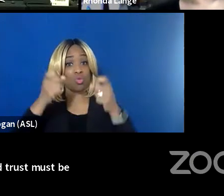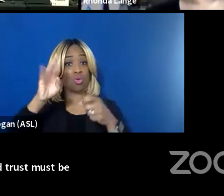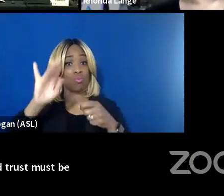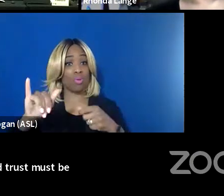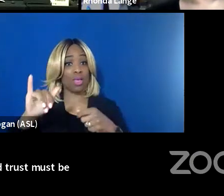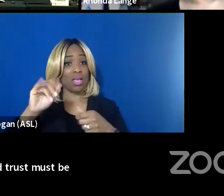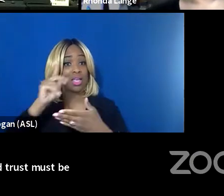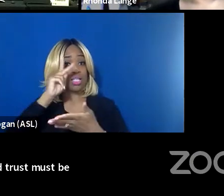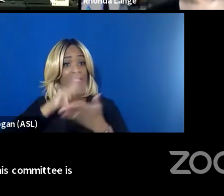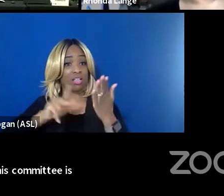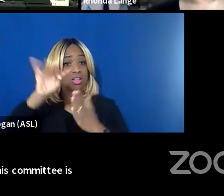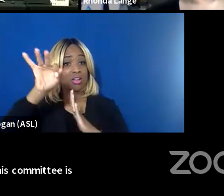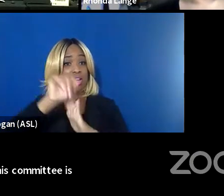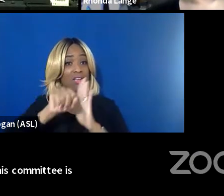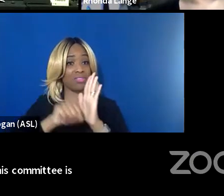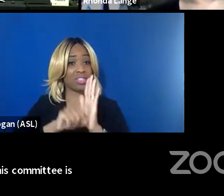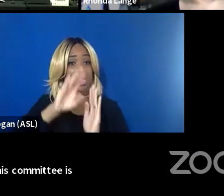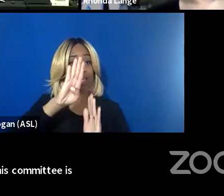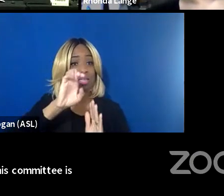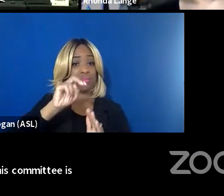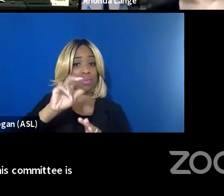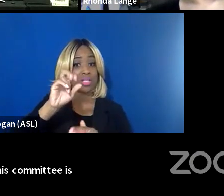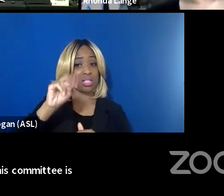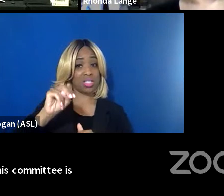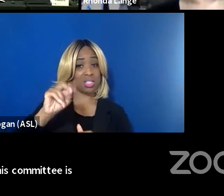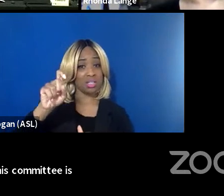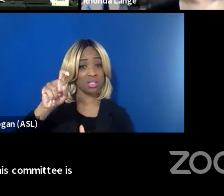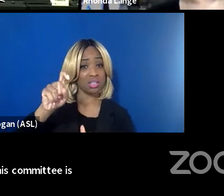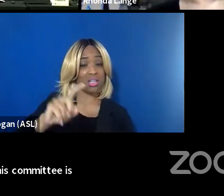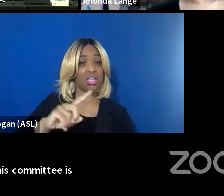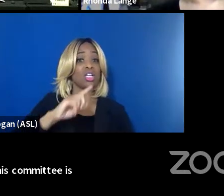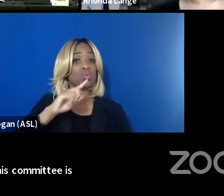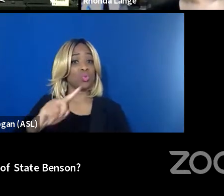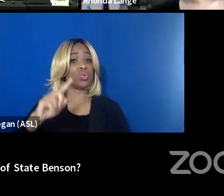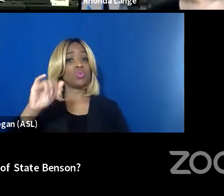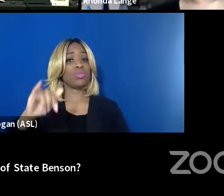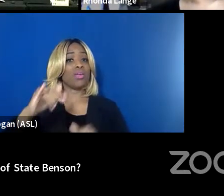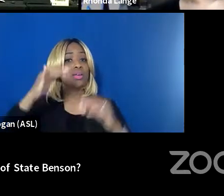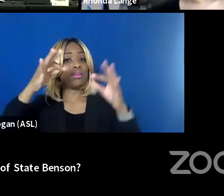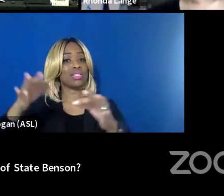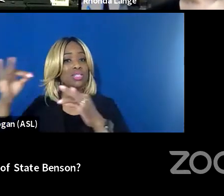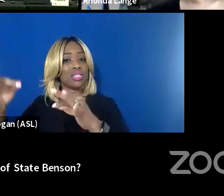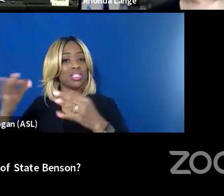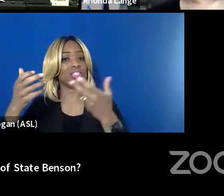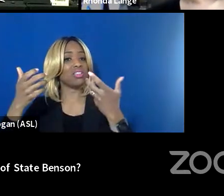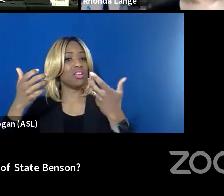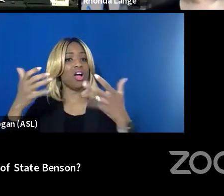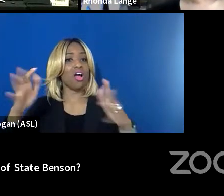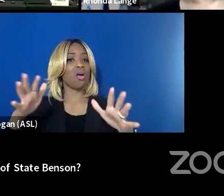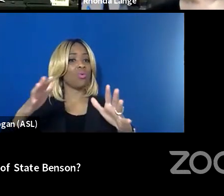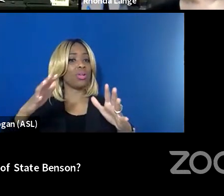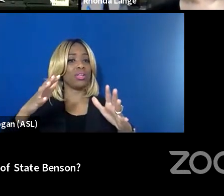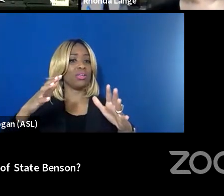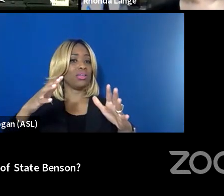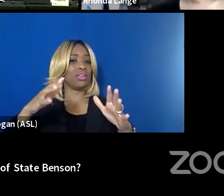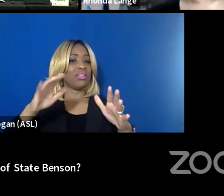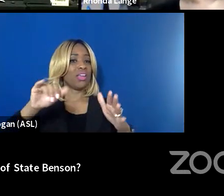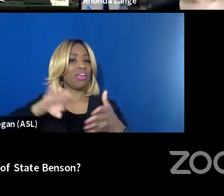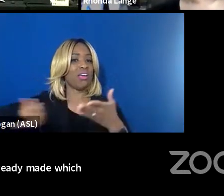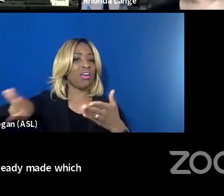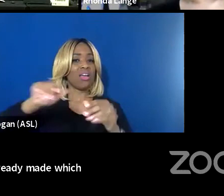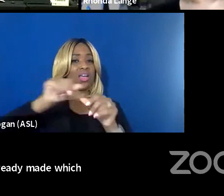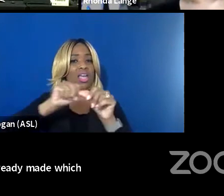the Secretary of State Benson? Is it true that a decision is already made which disregards the area